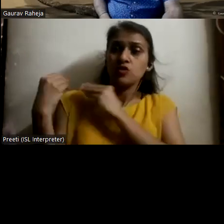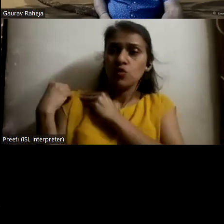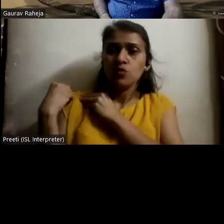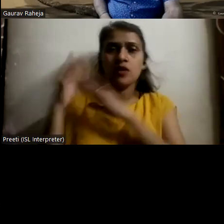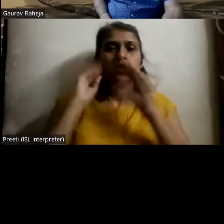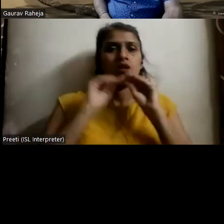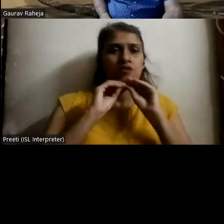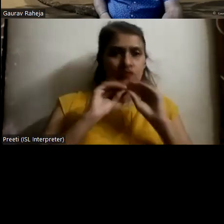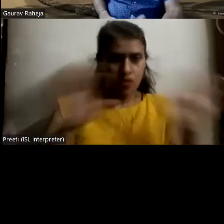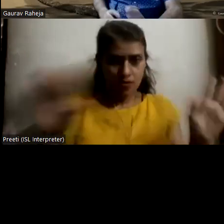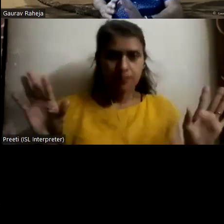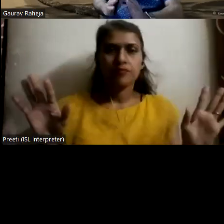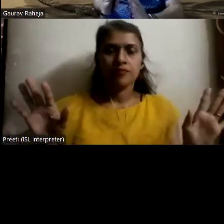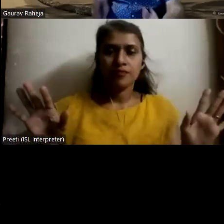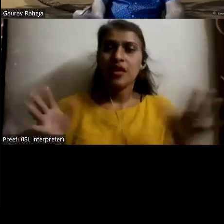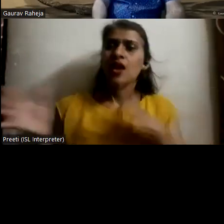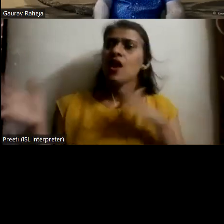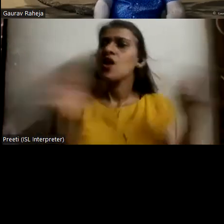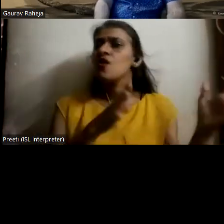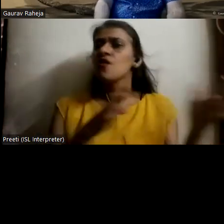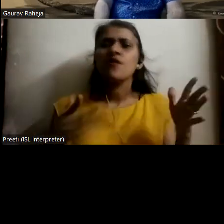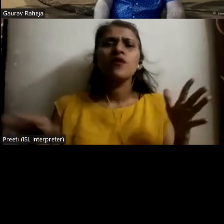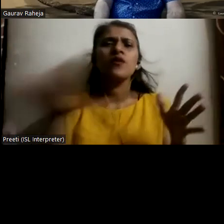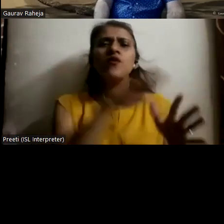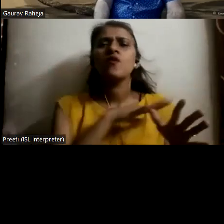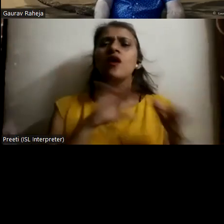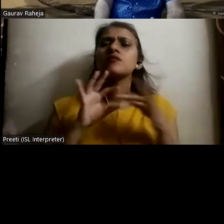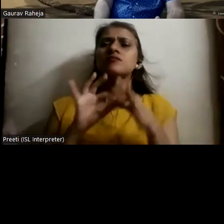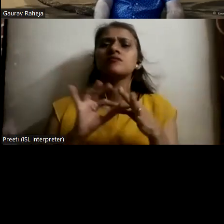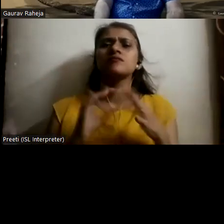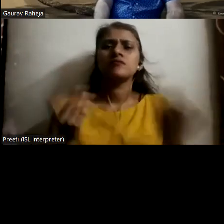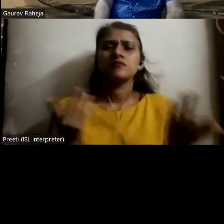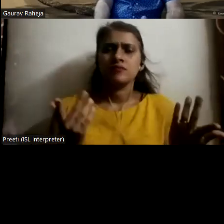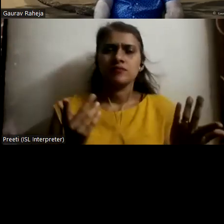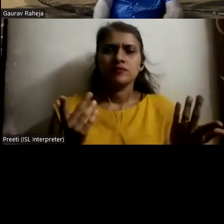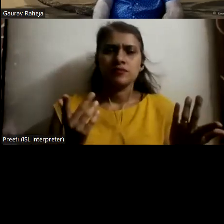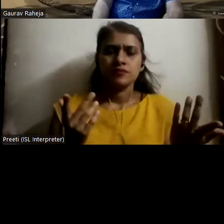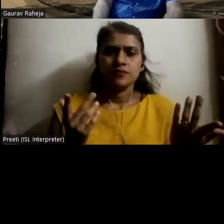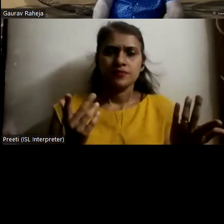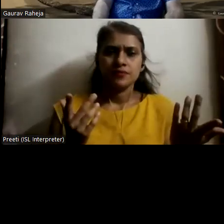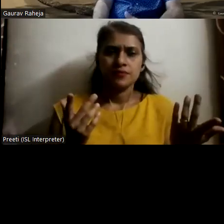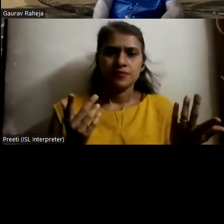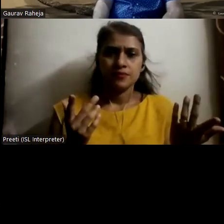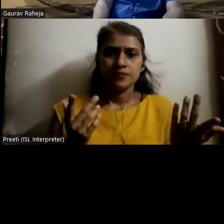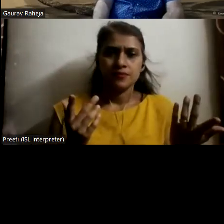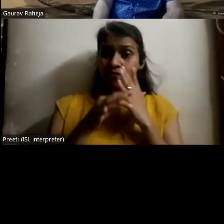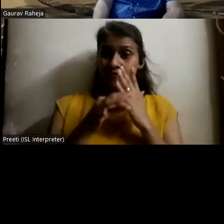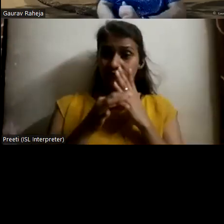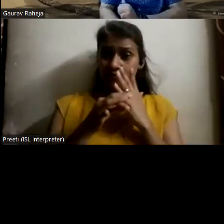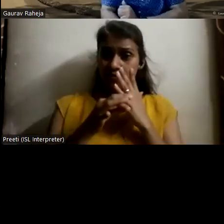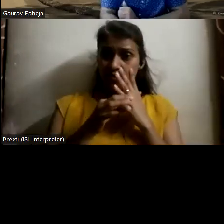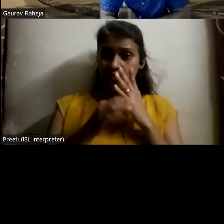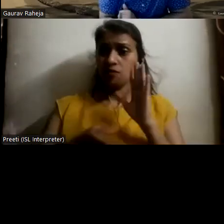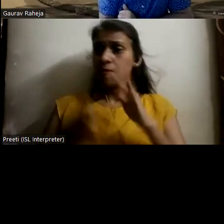use as environment is a very large word, friends. And this environment means the physical